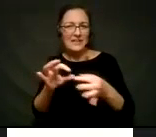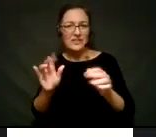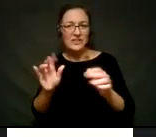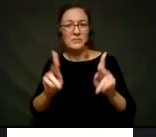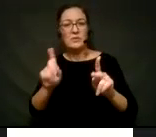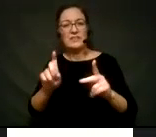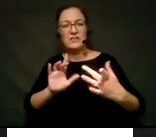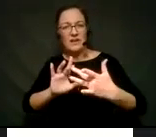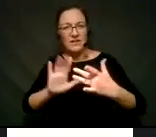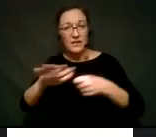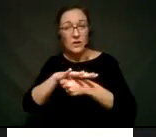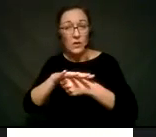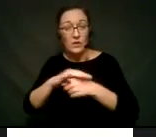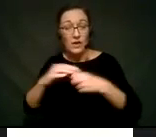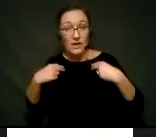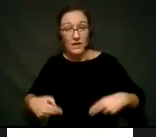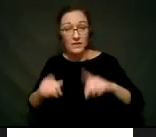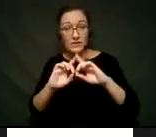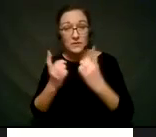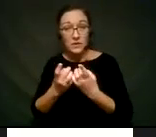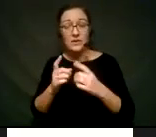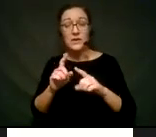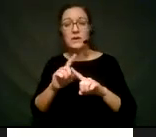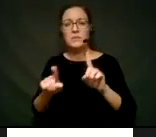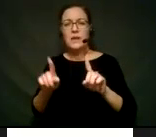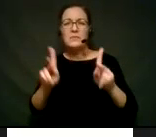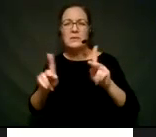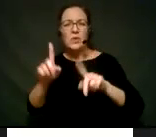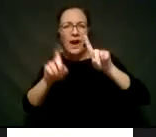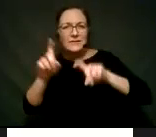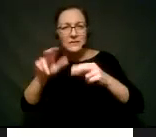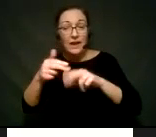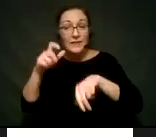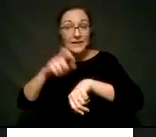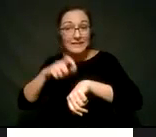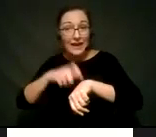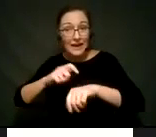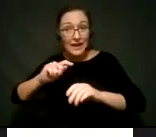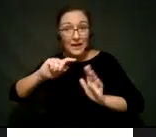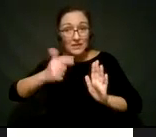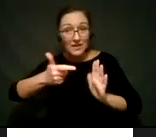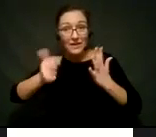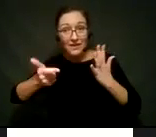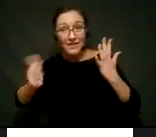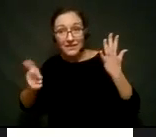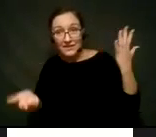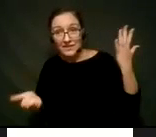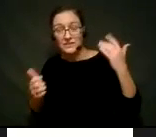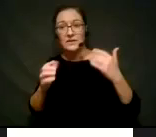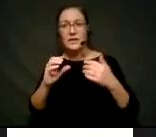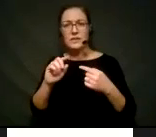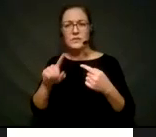people are asking a lot of questions as it relates to timelines and when we will be progressing through